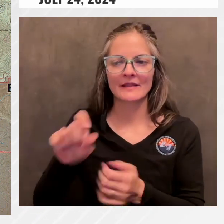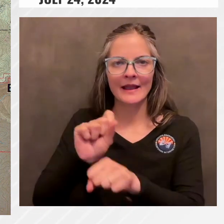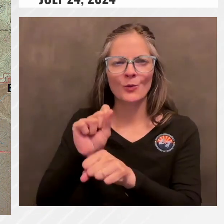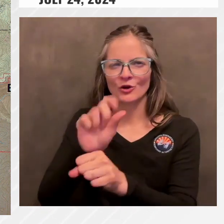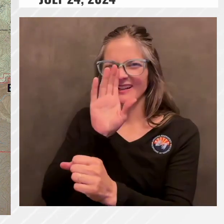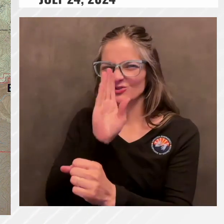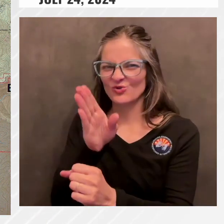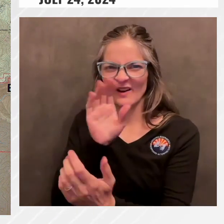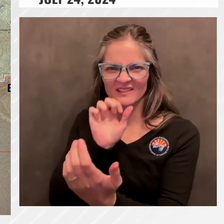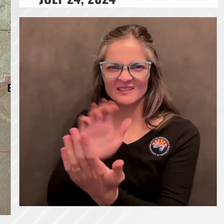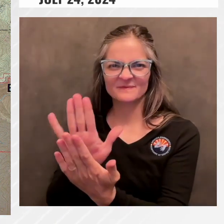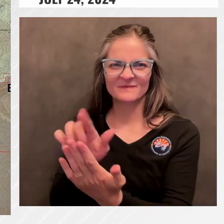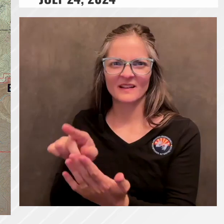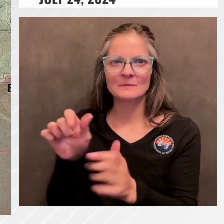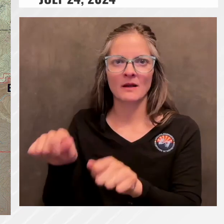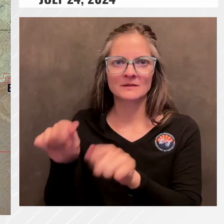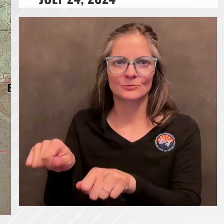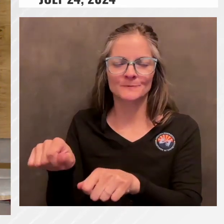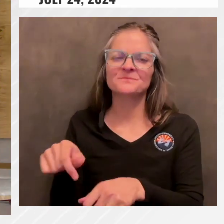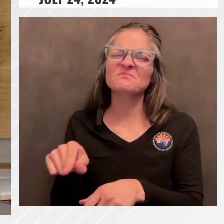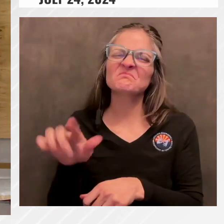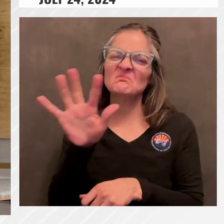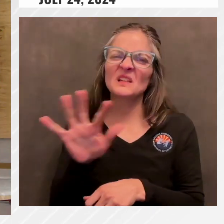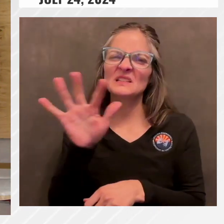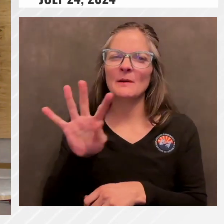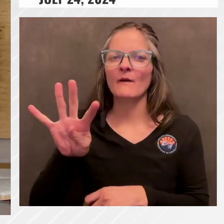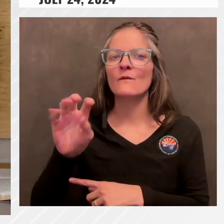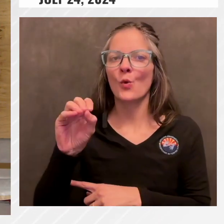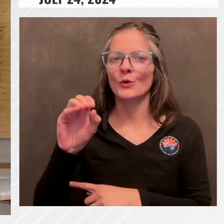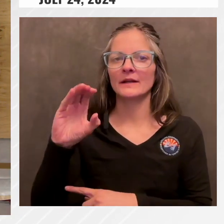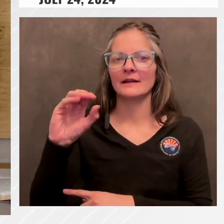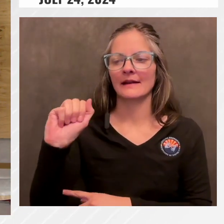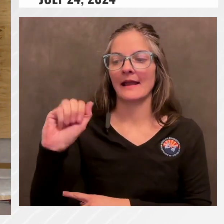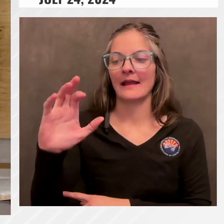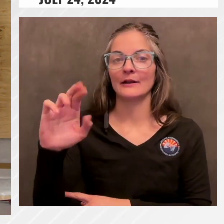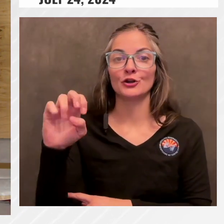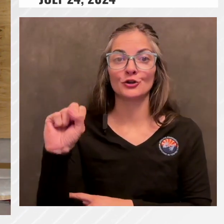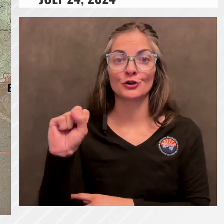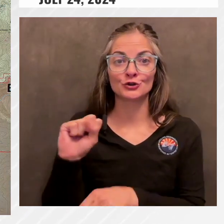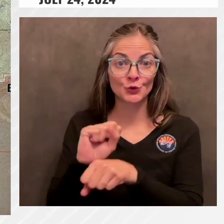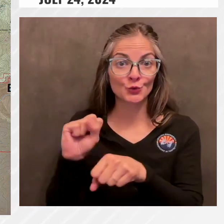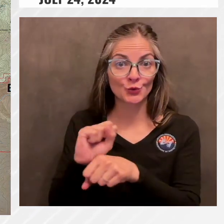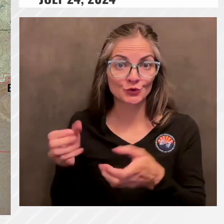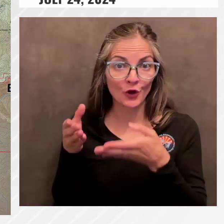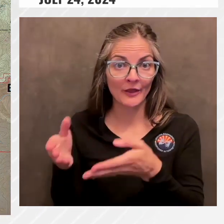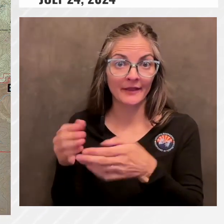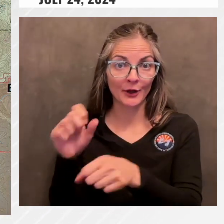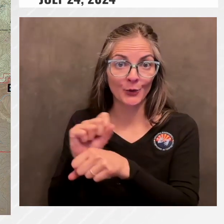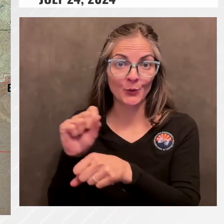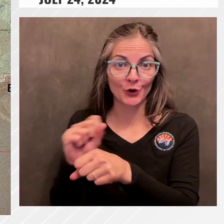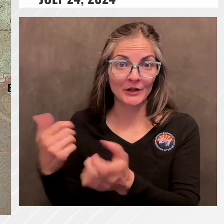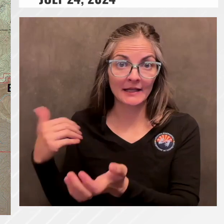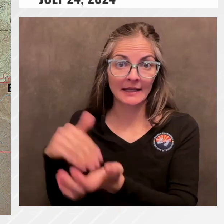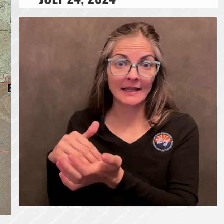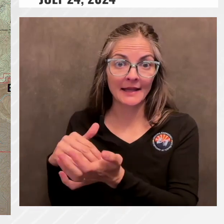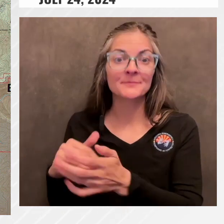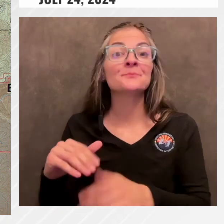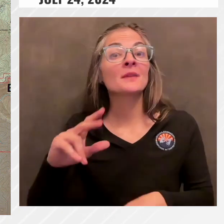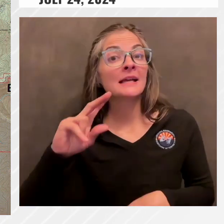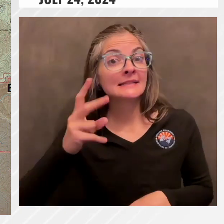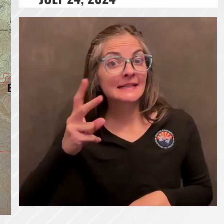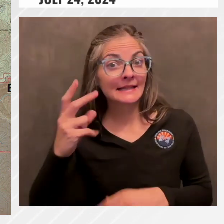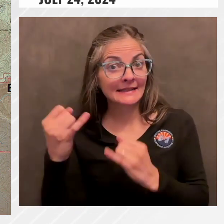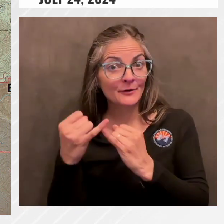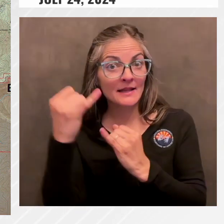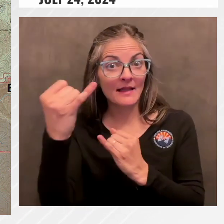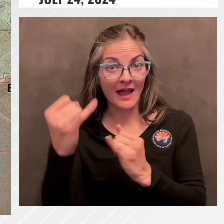spot wound up being about 40 acres, and crews are in there today working that again. Secondary lines were pushed on this Big Dip road and